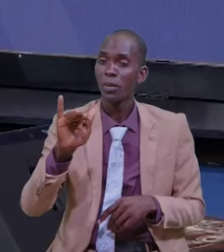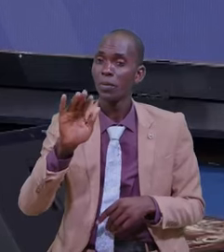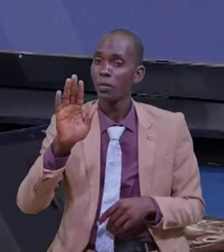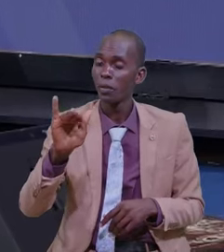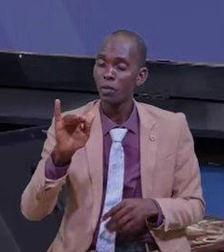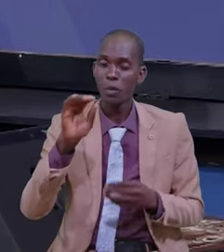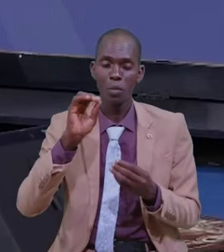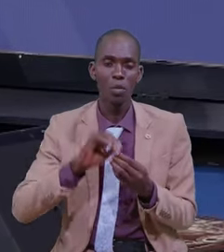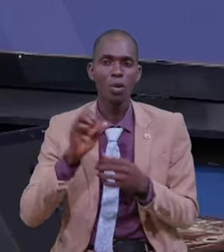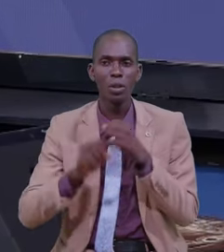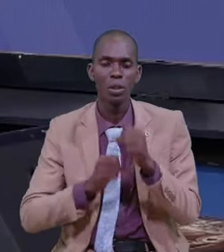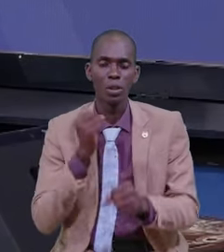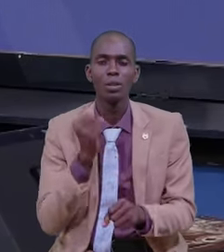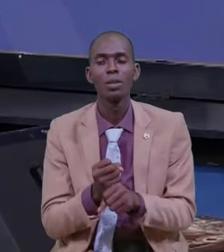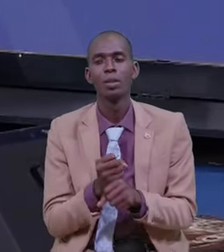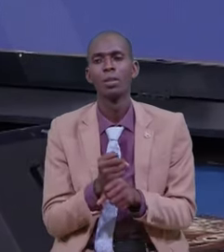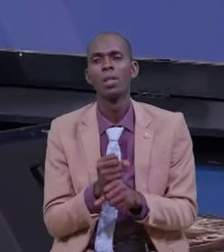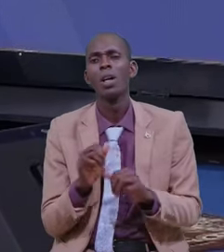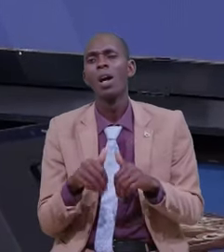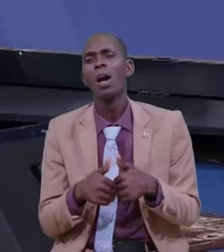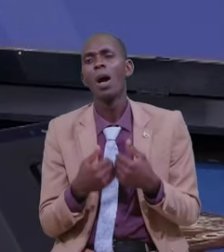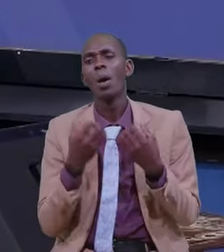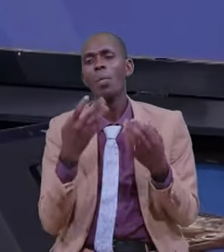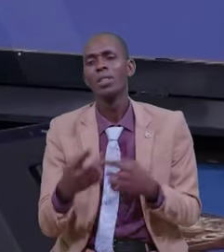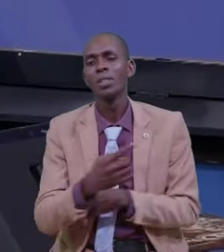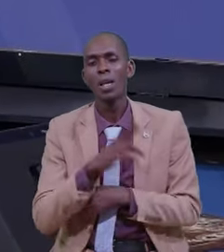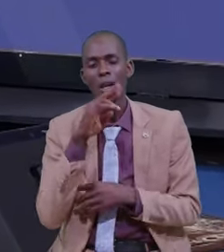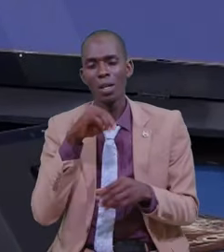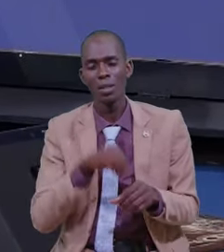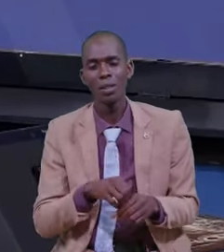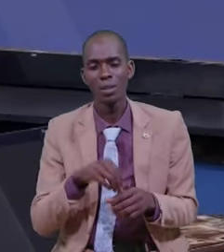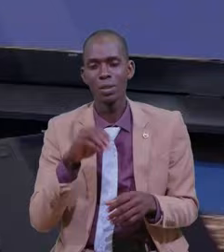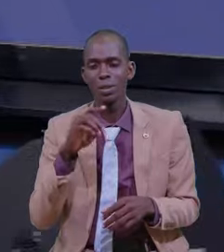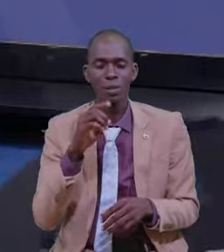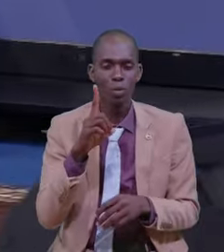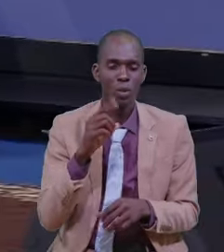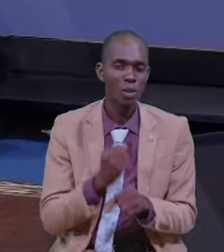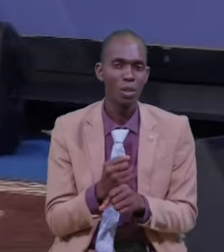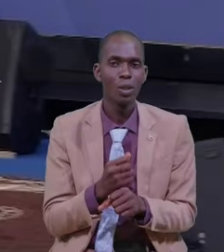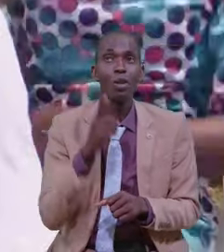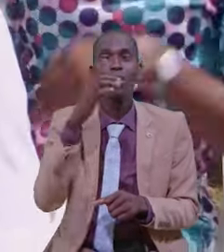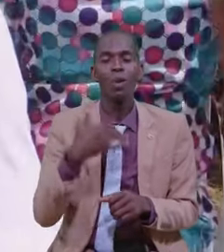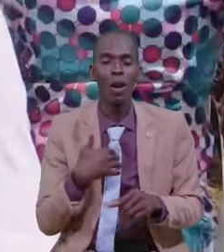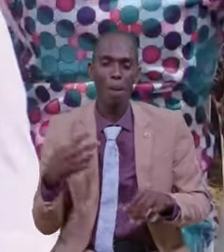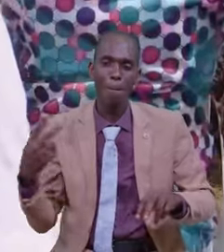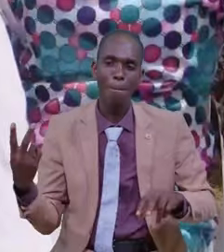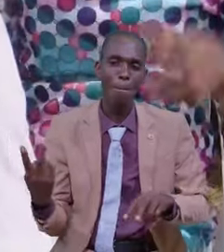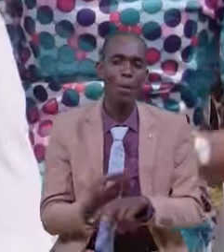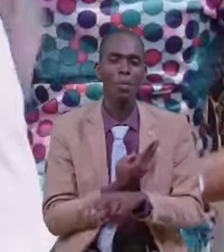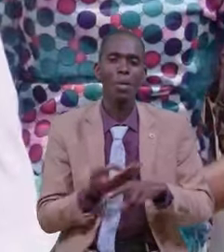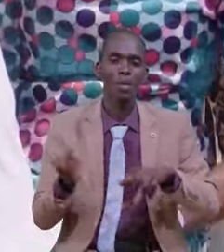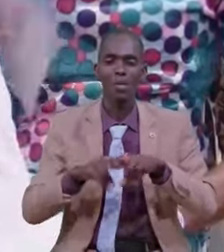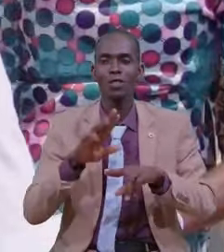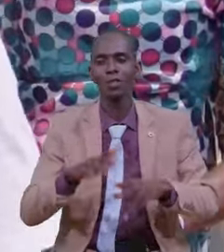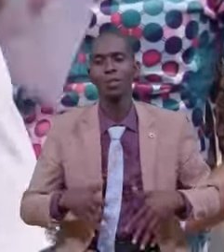15 years. How many days are there? God has multiplied your life. The